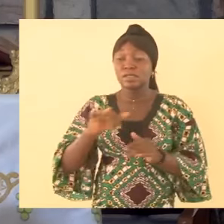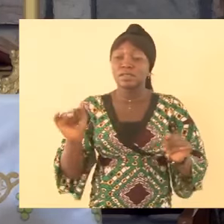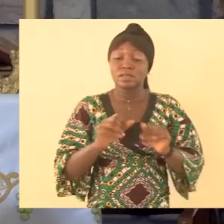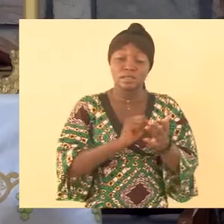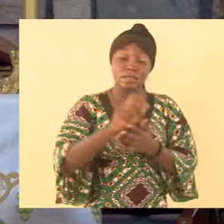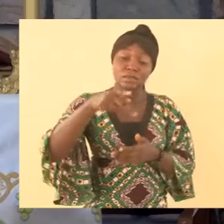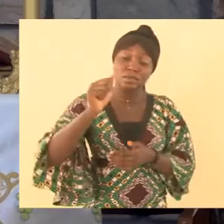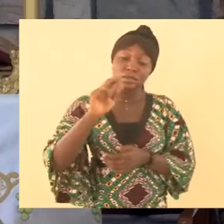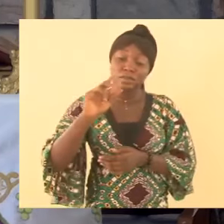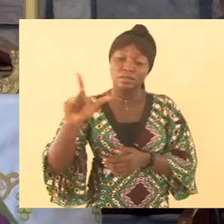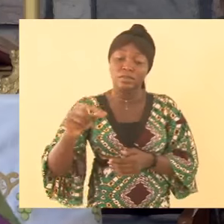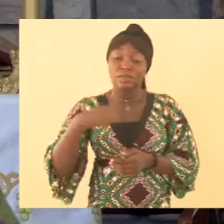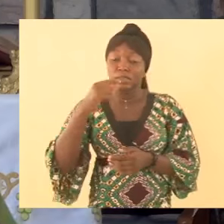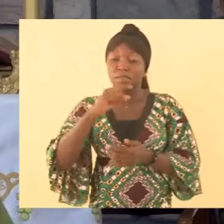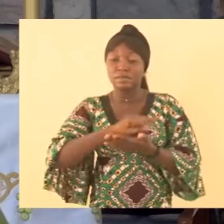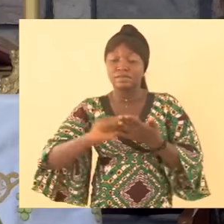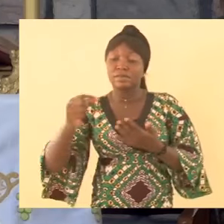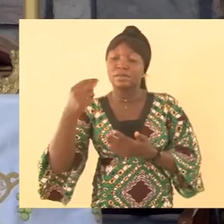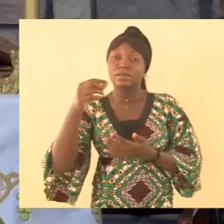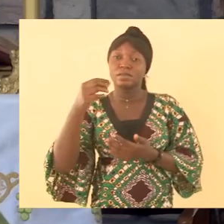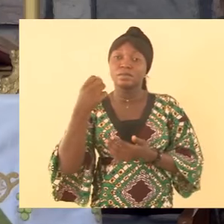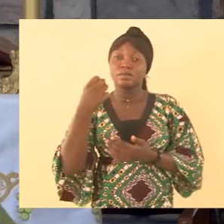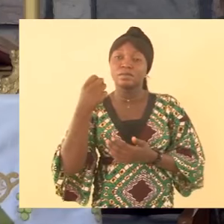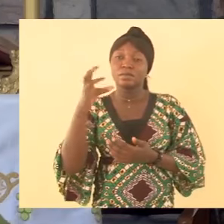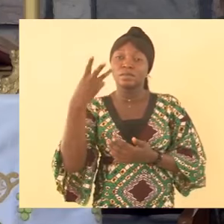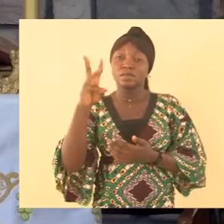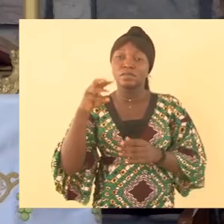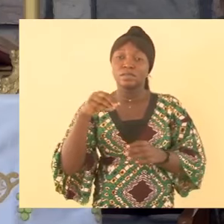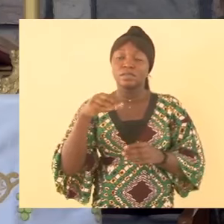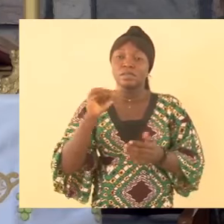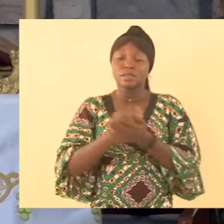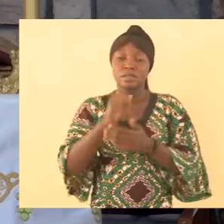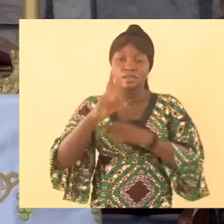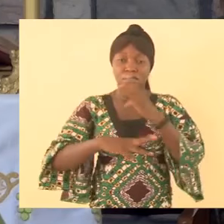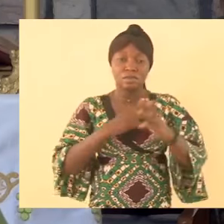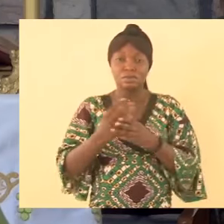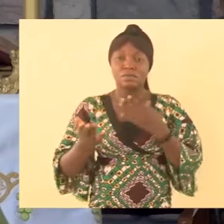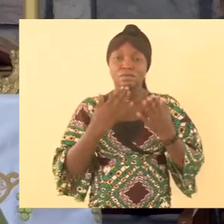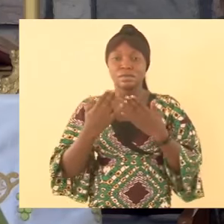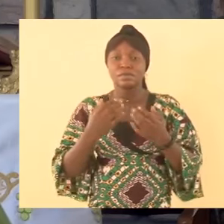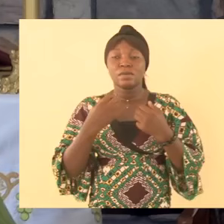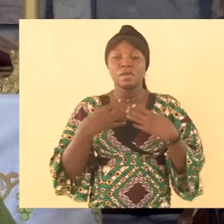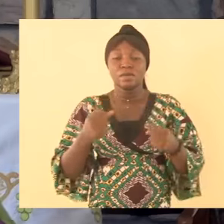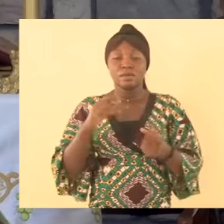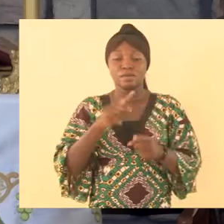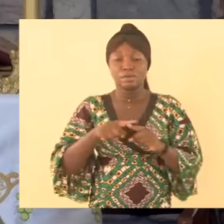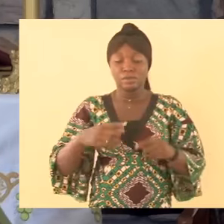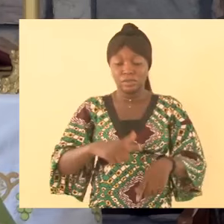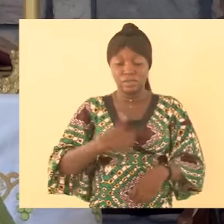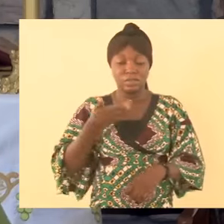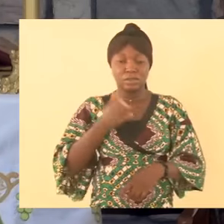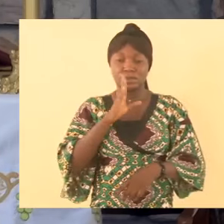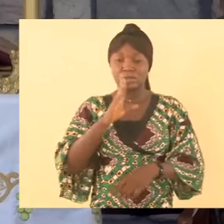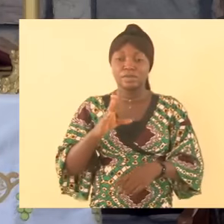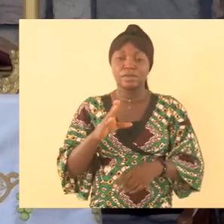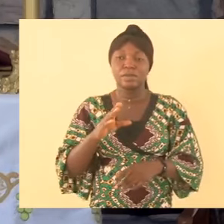It is the same St. Paul who says in verse 16 of Ephesians chapter 5 that the world may be evil, or that your